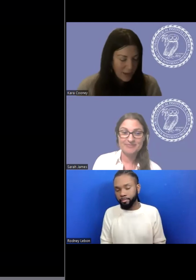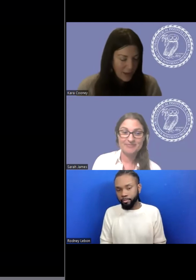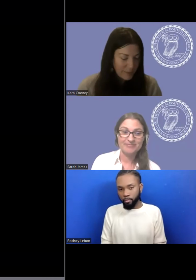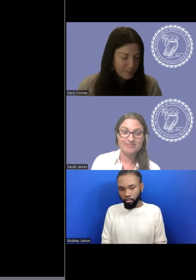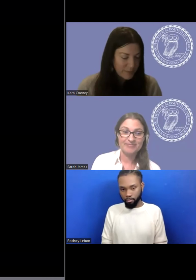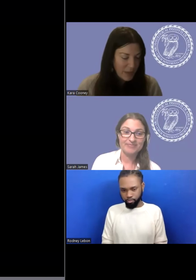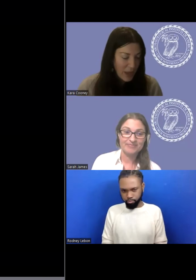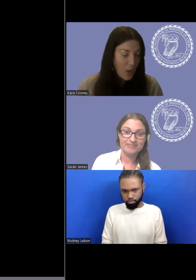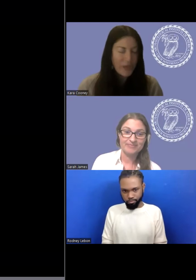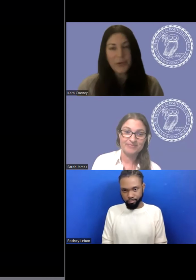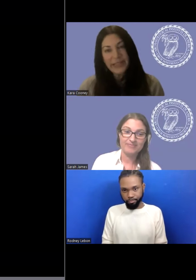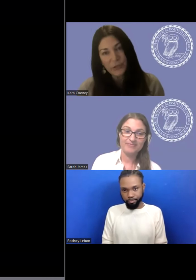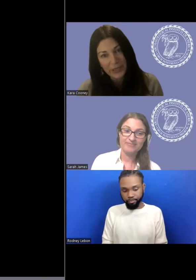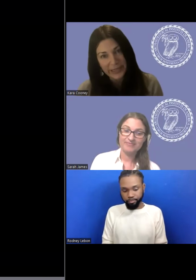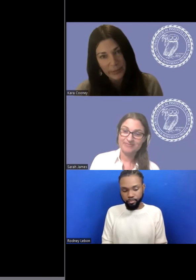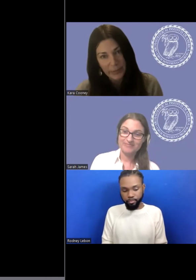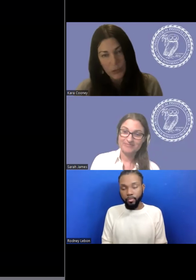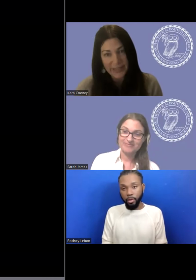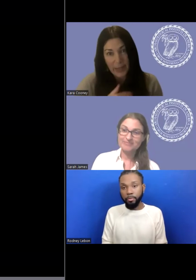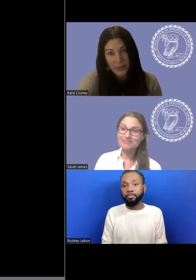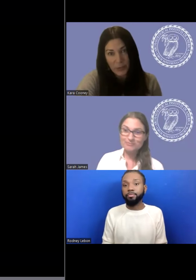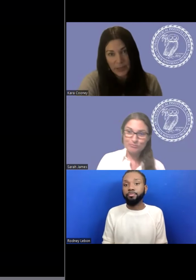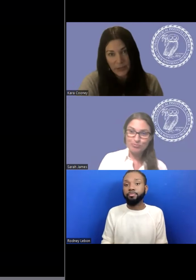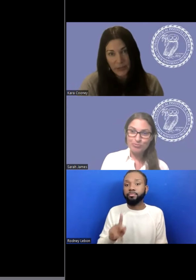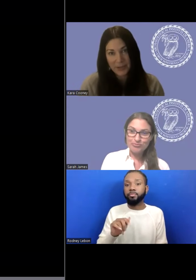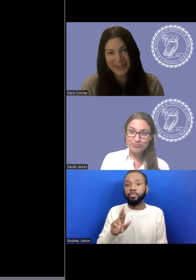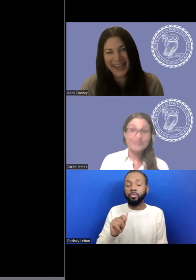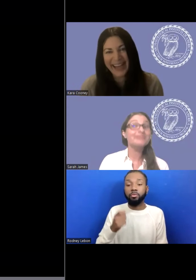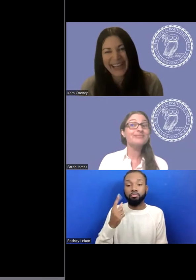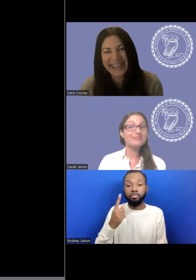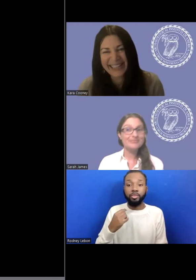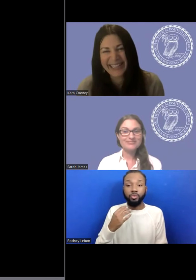Yeah. Oh, I thought you were going to say Judaism, but you skipped a religion.